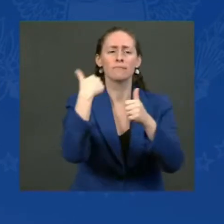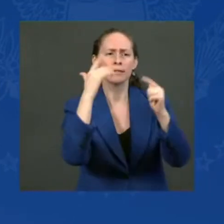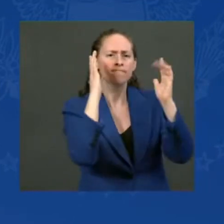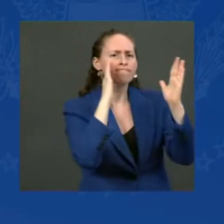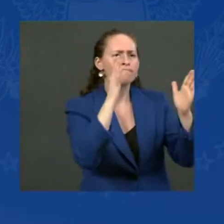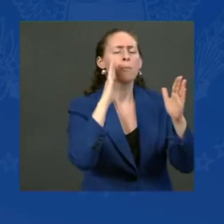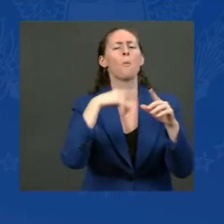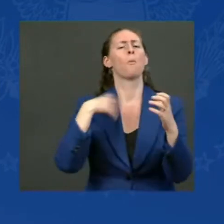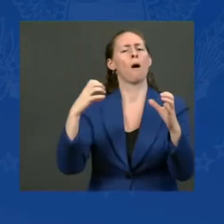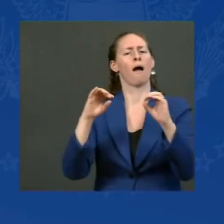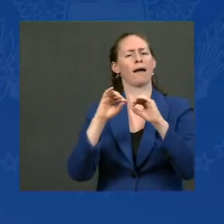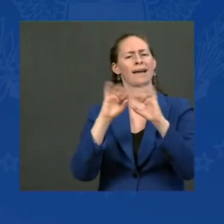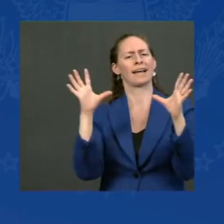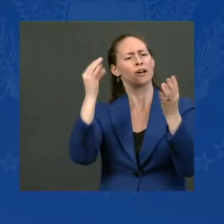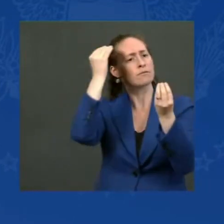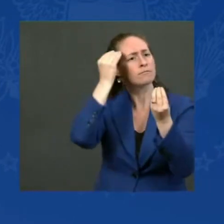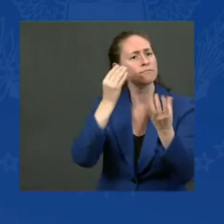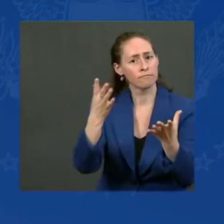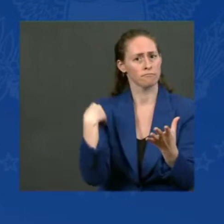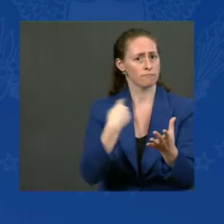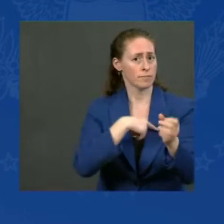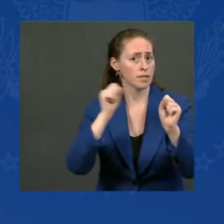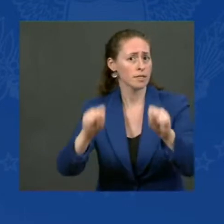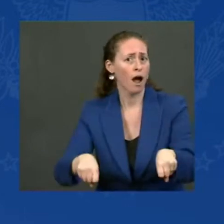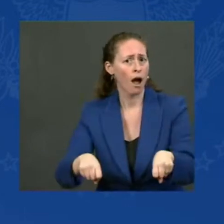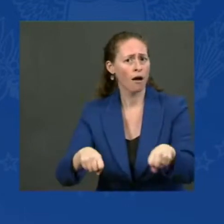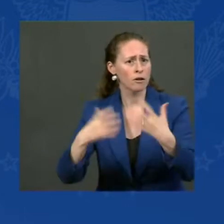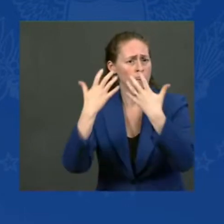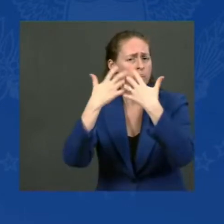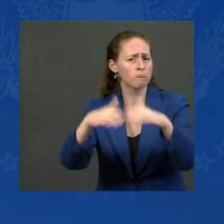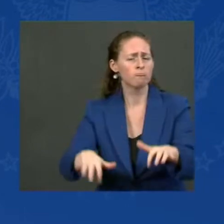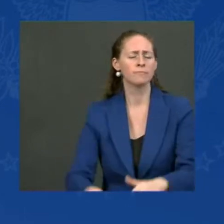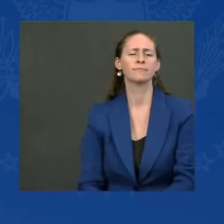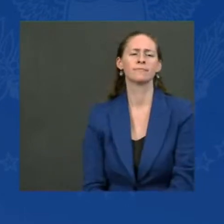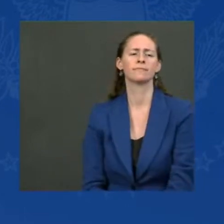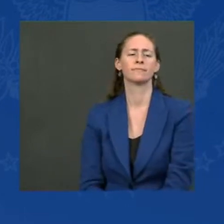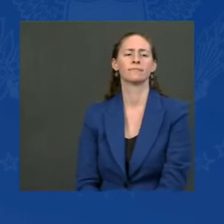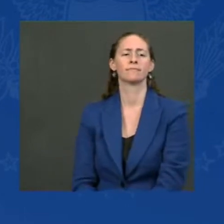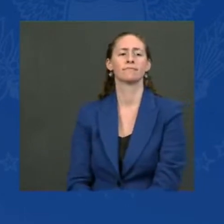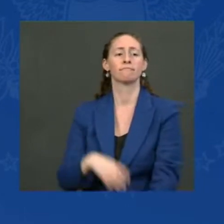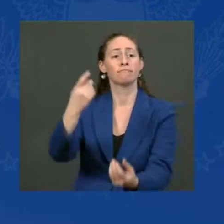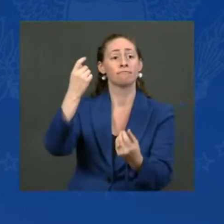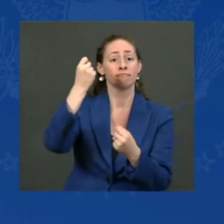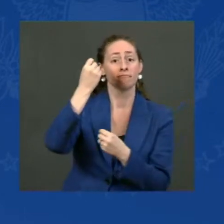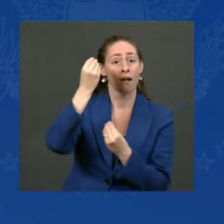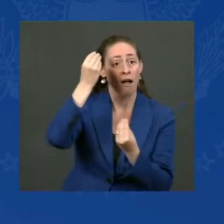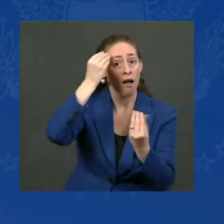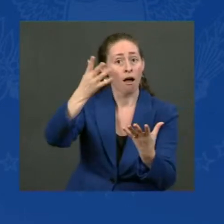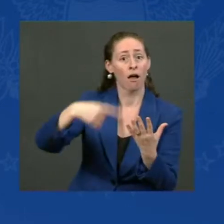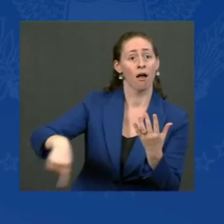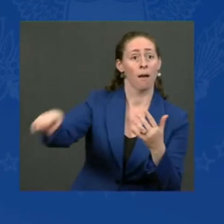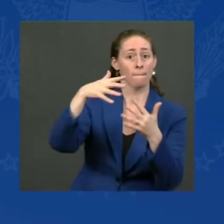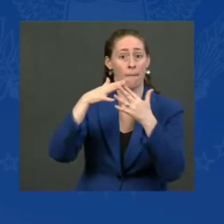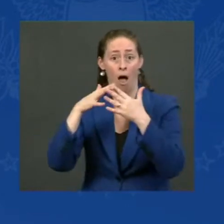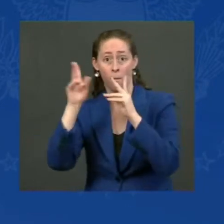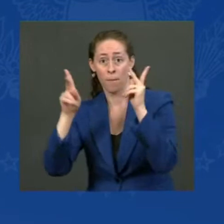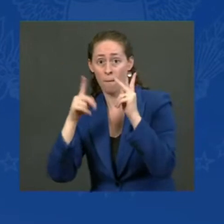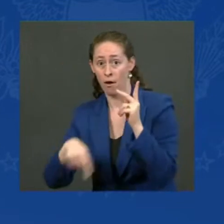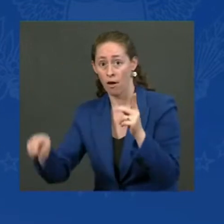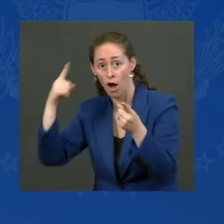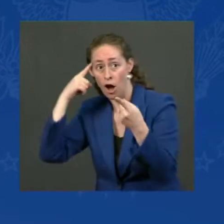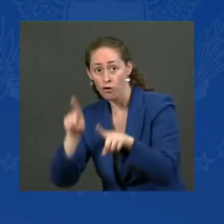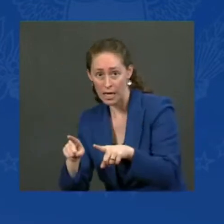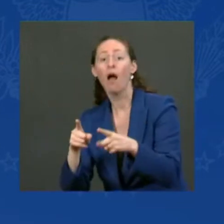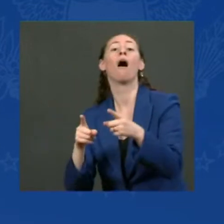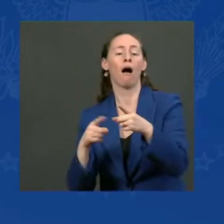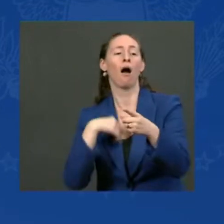and achievable, undertaken with informed consent of the American people, and whenever possible, in